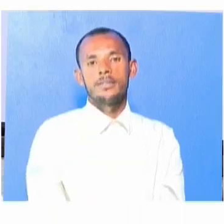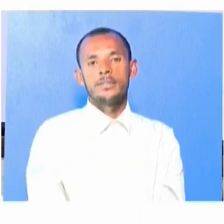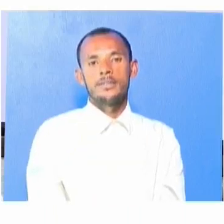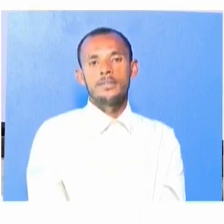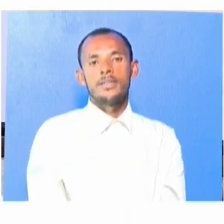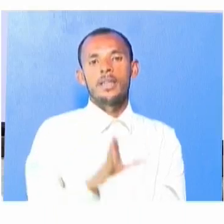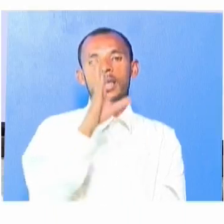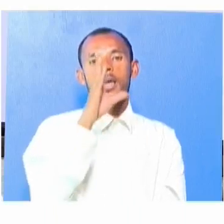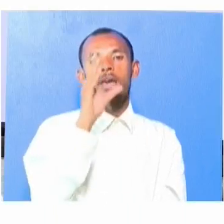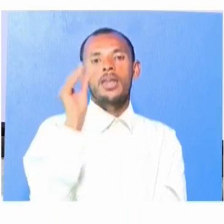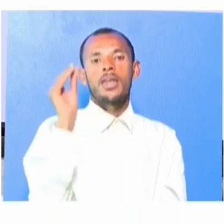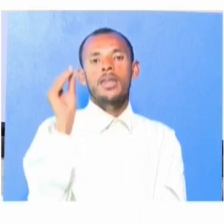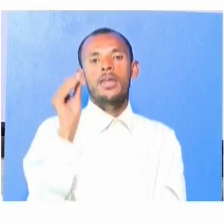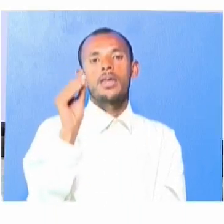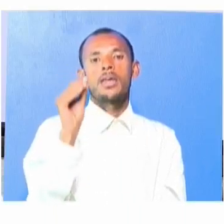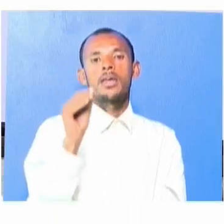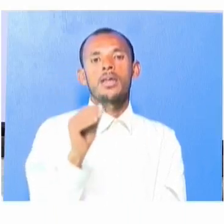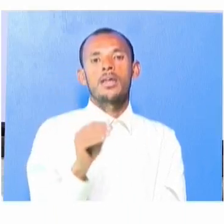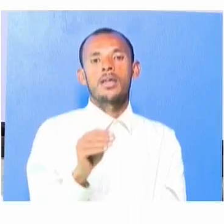and 20.